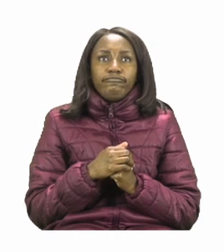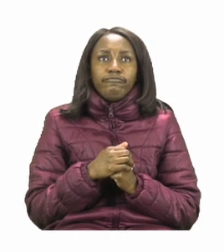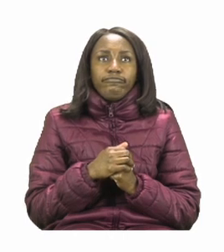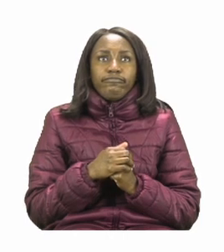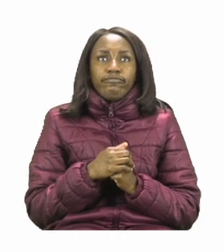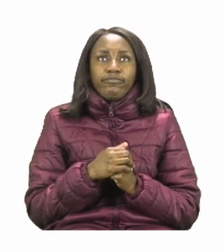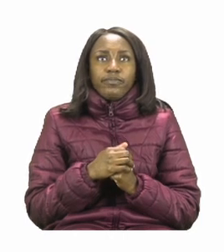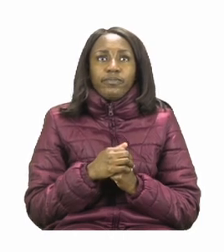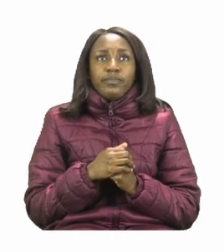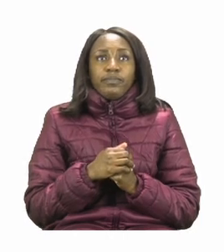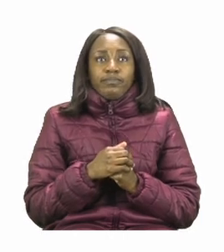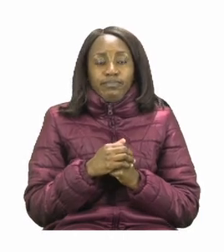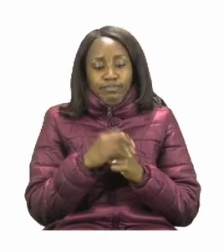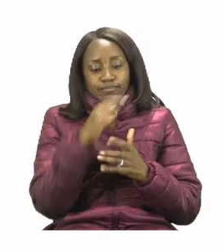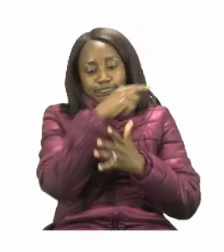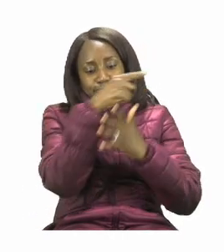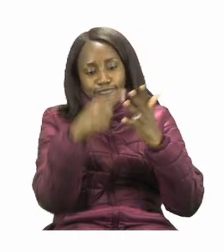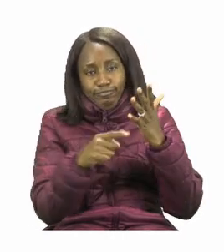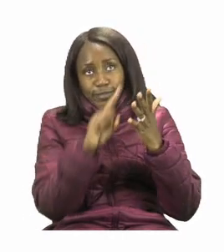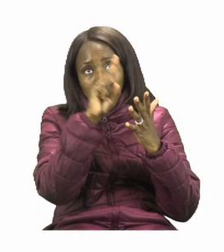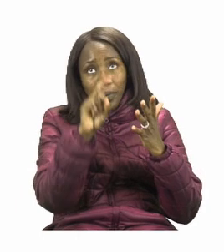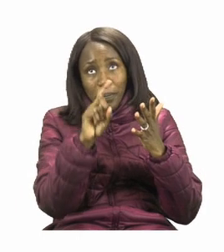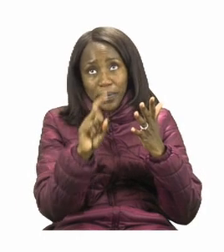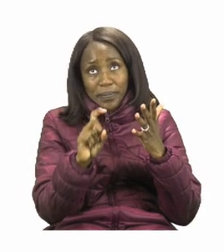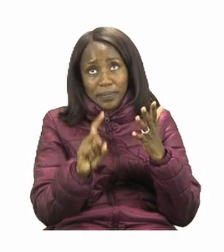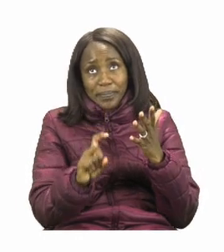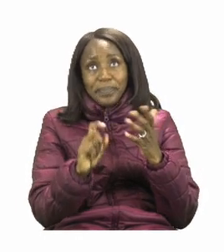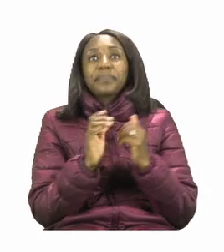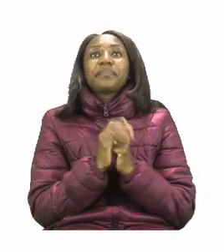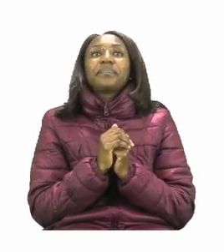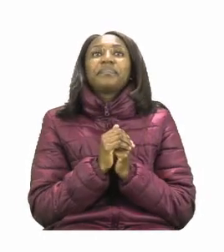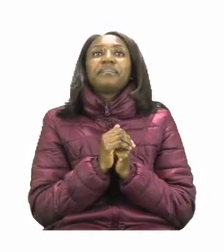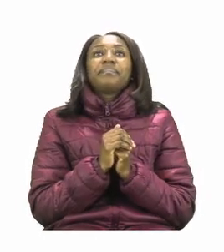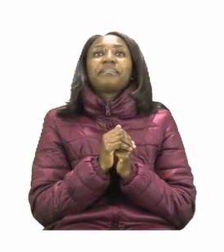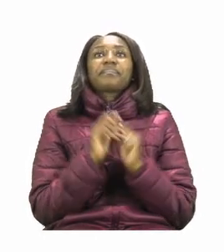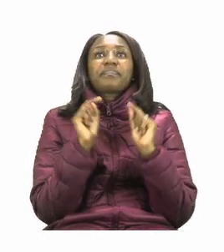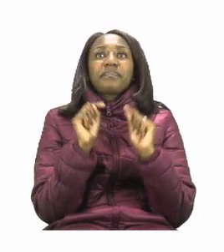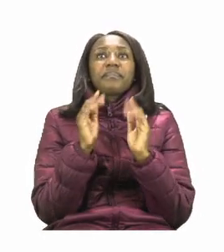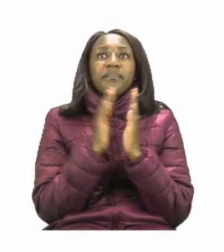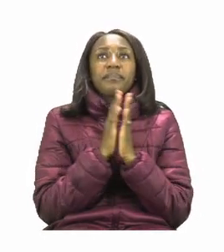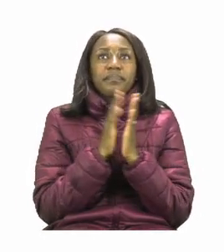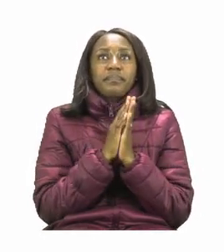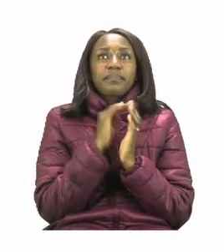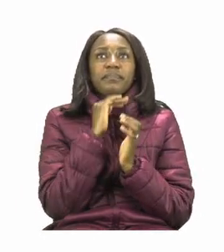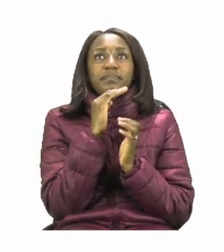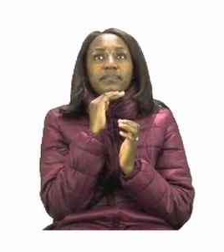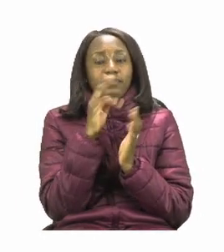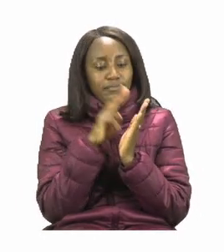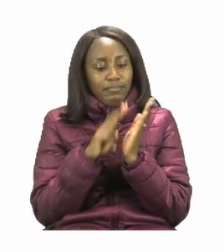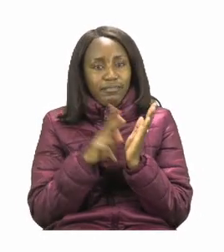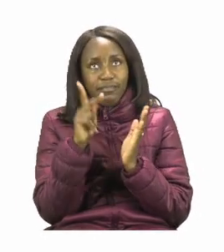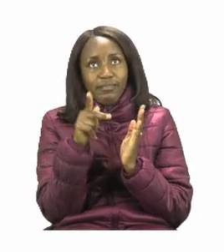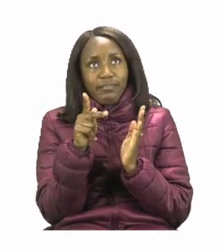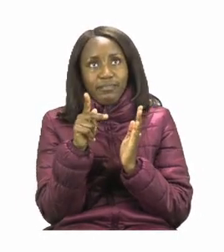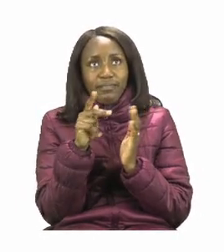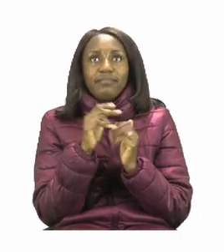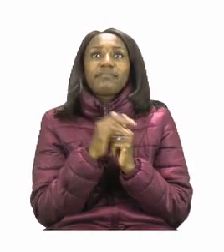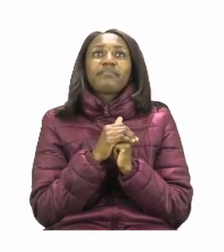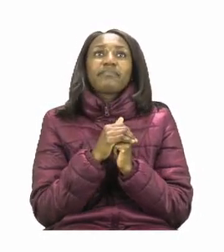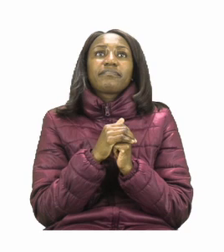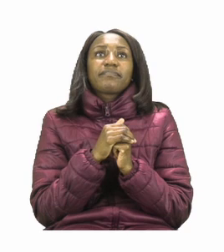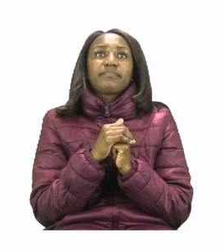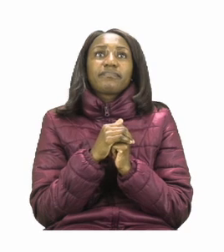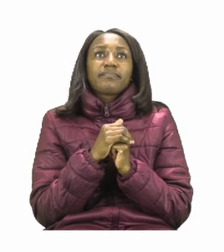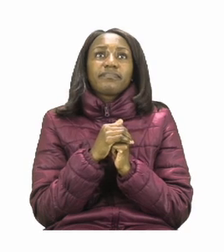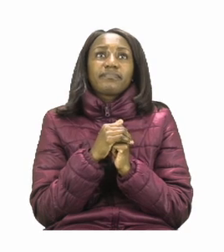So these are our questions, and I'd like you now, boys and girls, to go back into the passage with me so that we can try and find